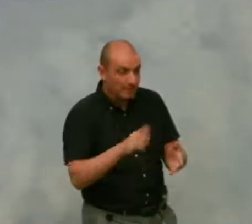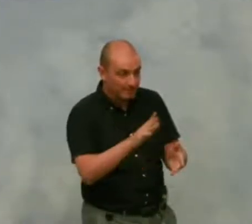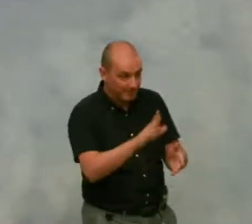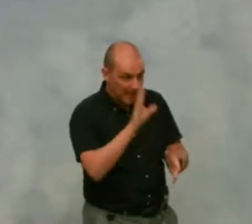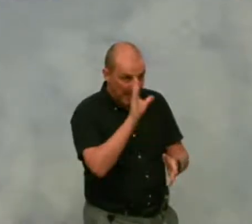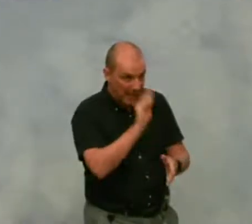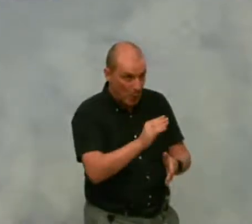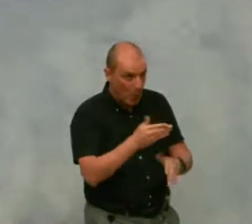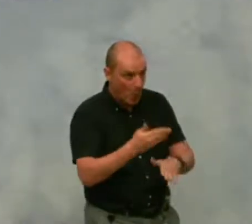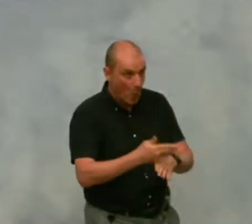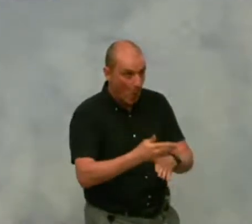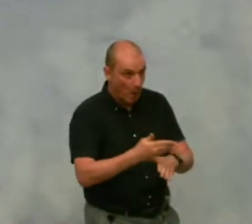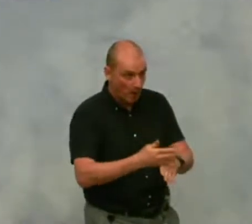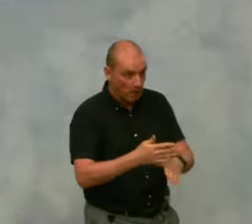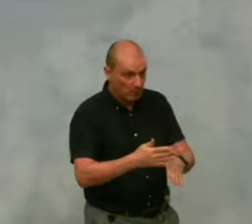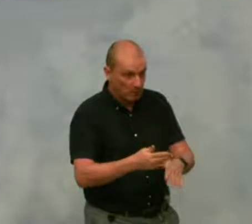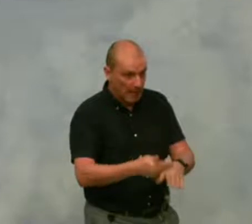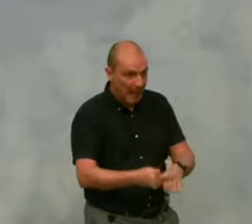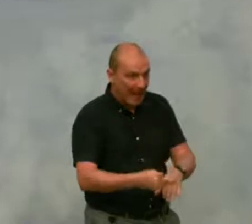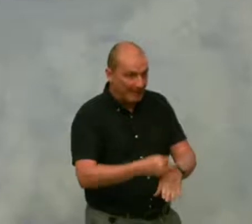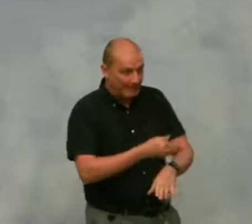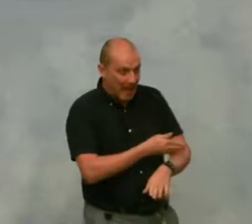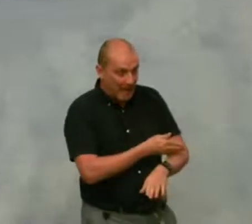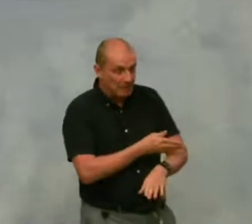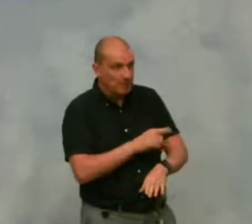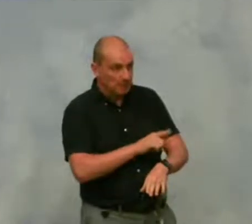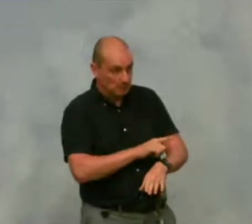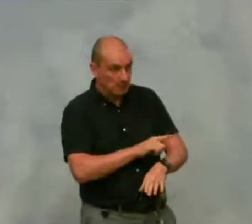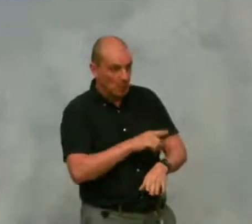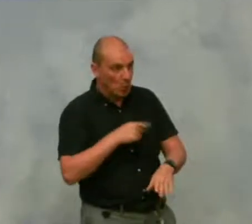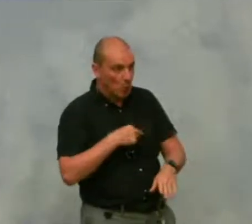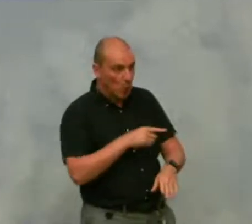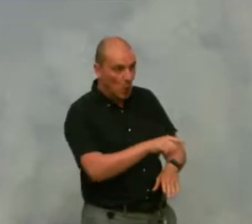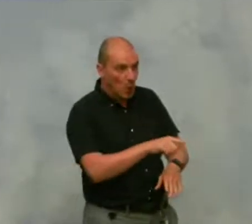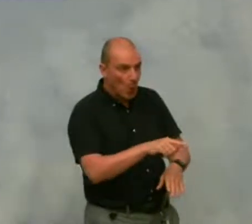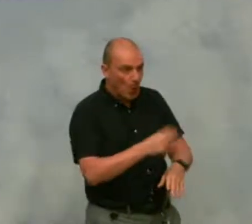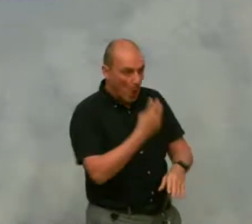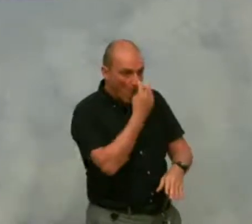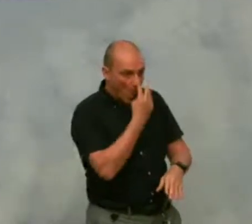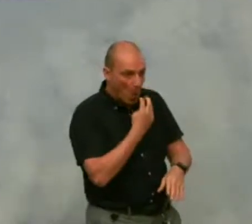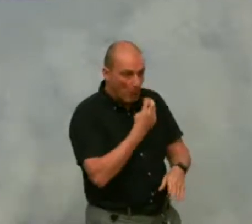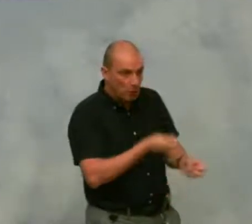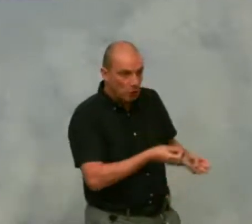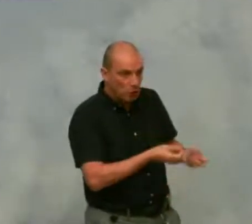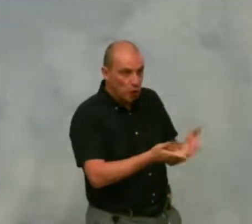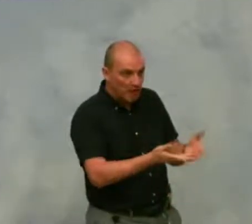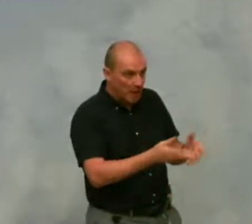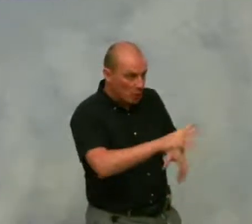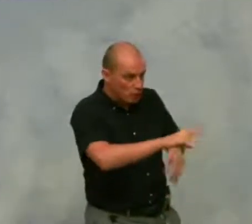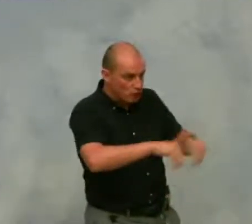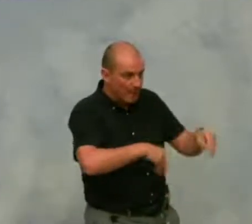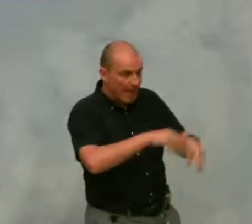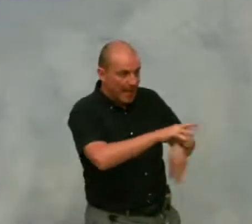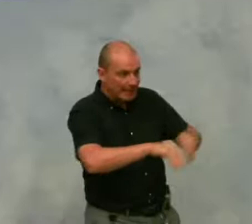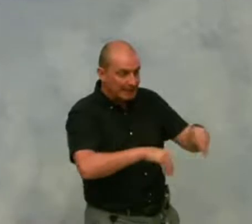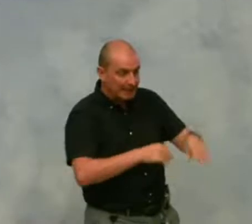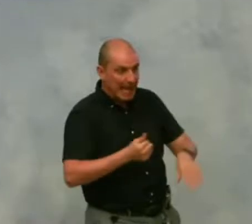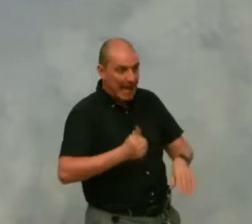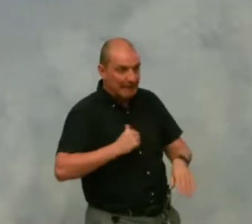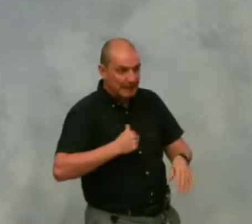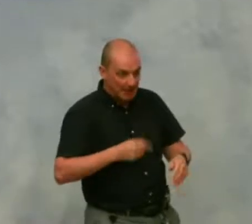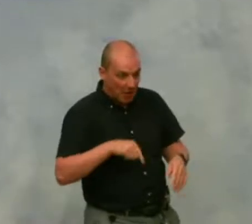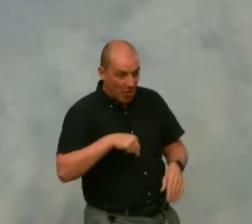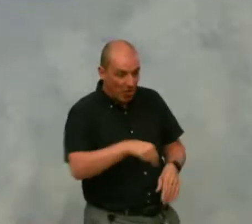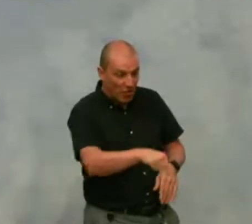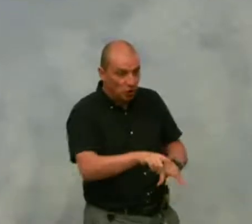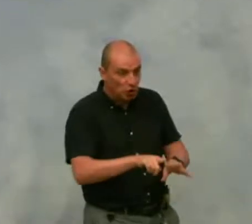work is well underway to replace legacy servers, and that will be completed, if not this year, it will be